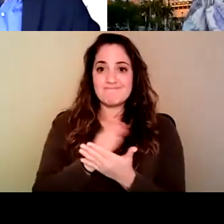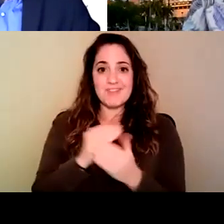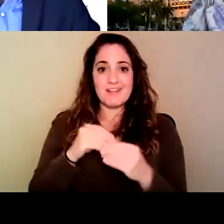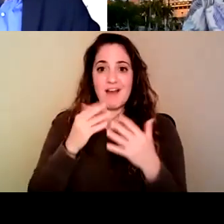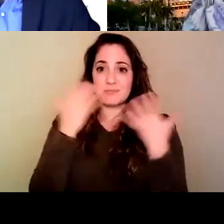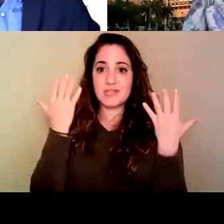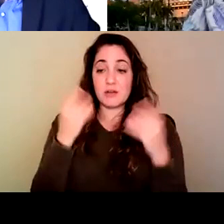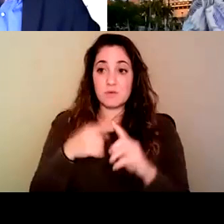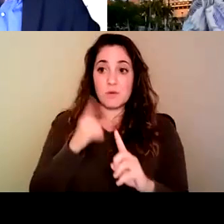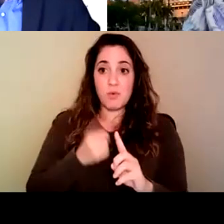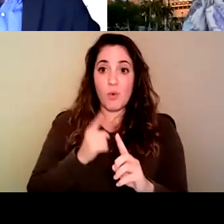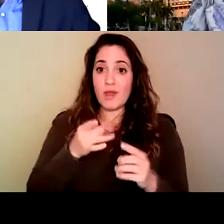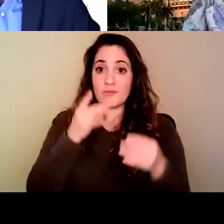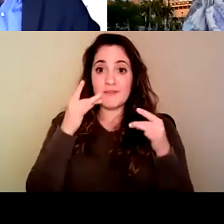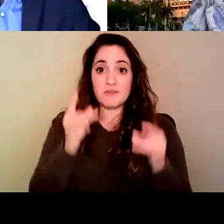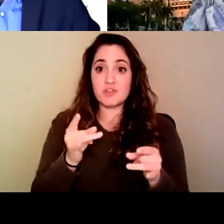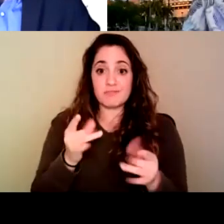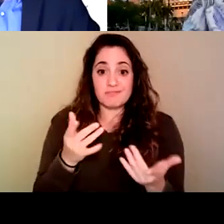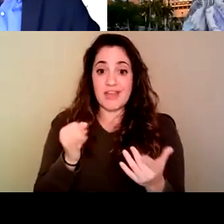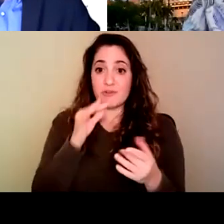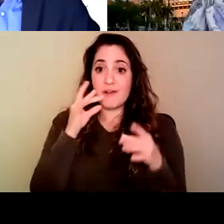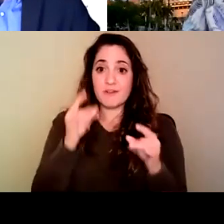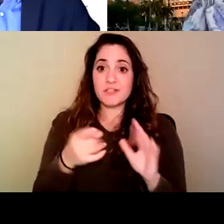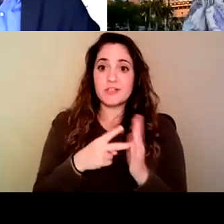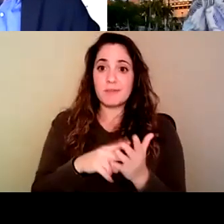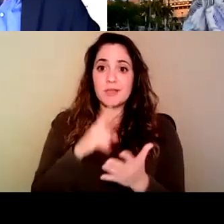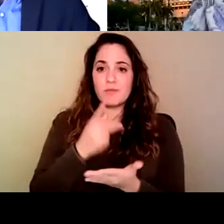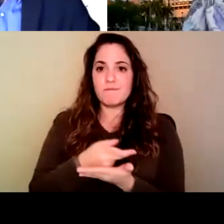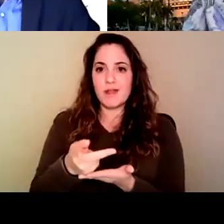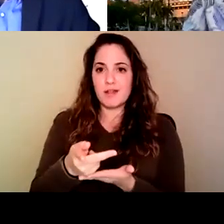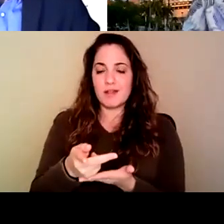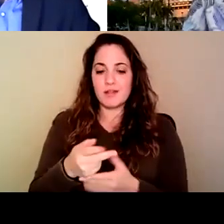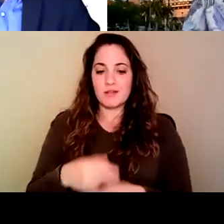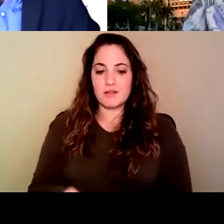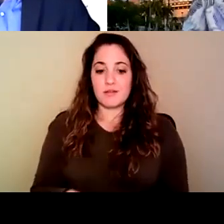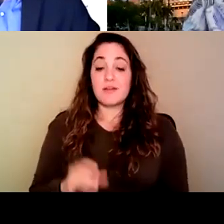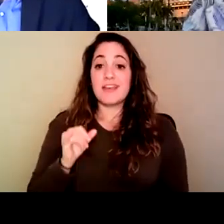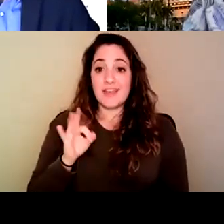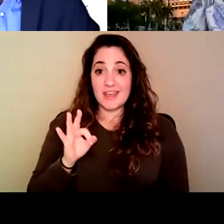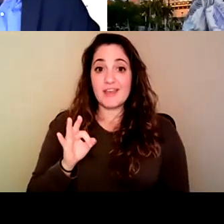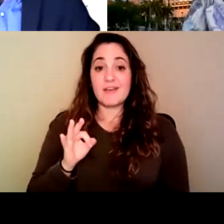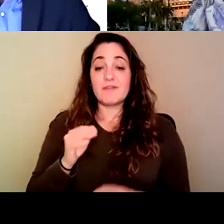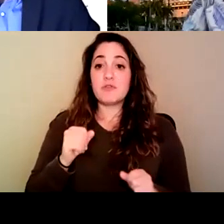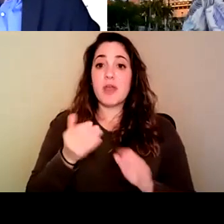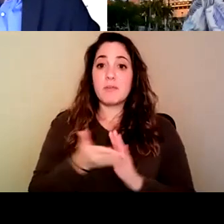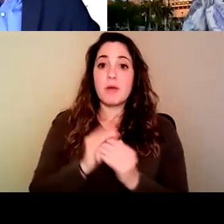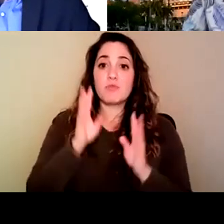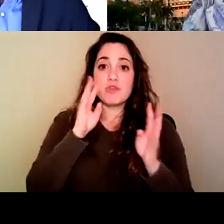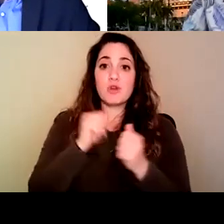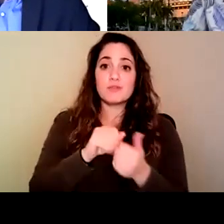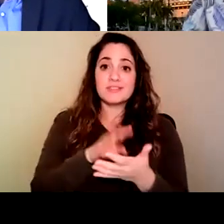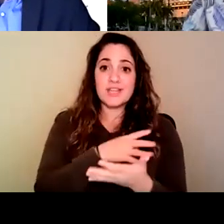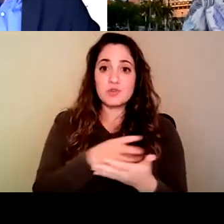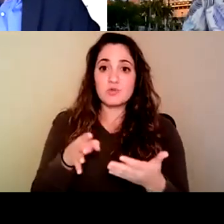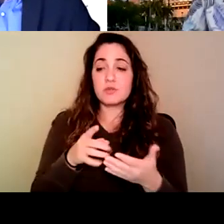be efficient or you don't survive. Those that are able to be creative with scheduling and